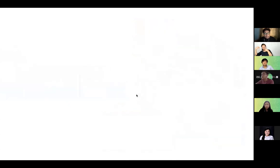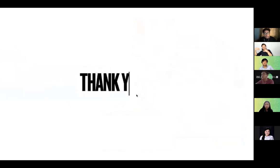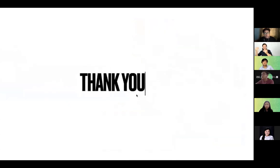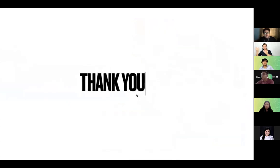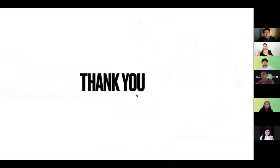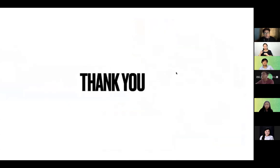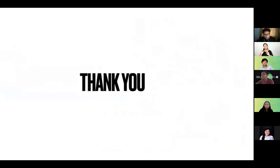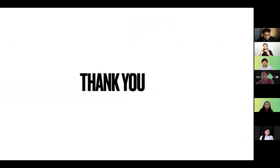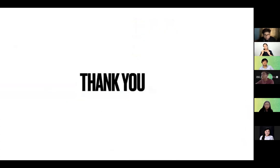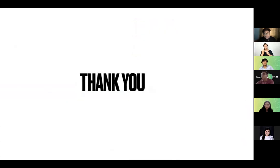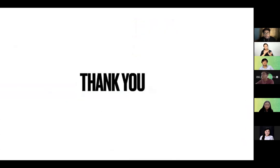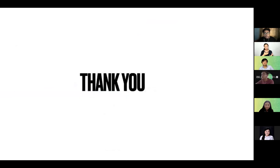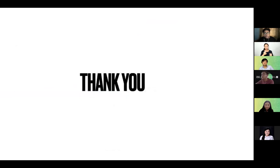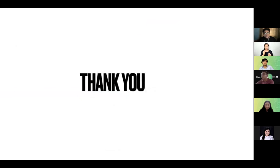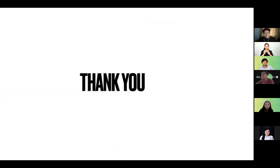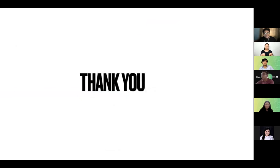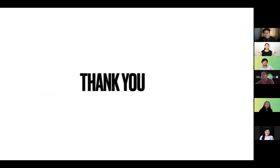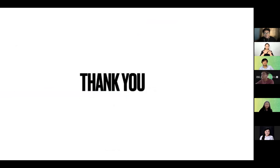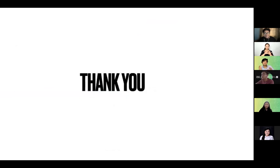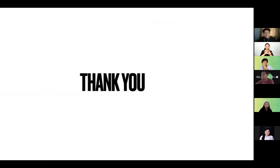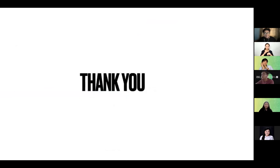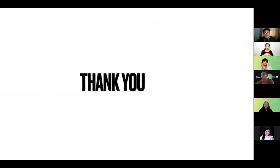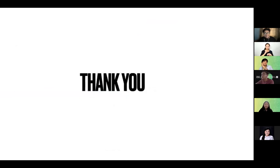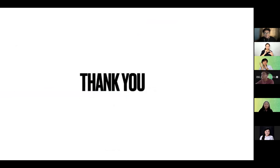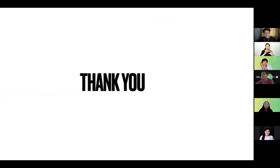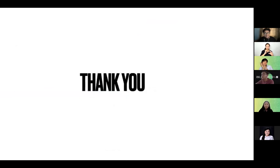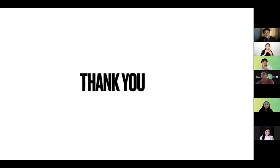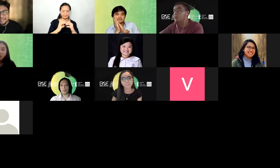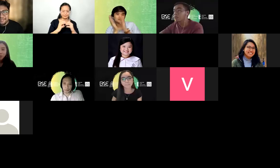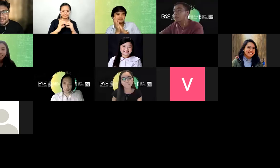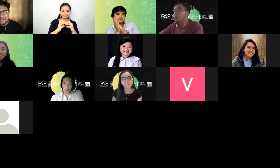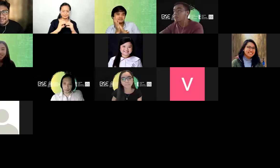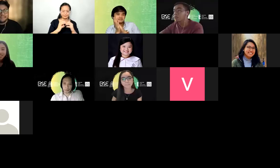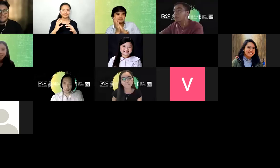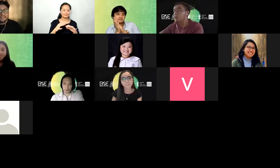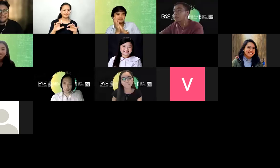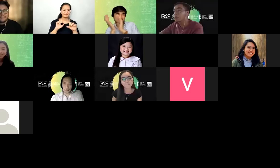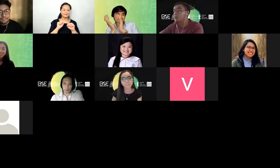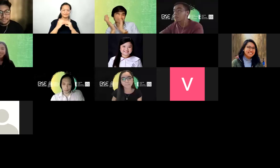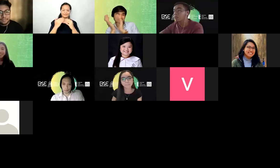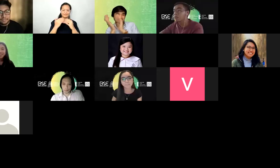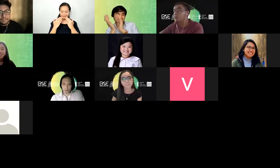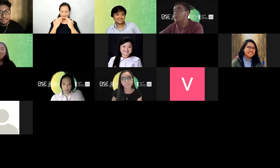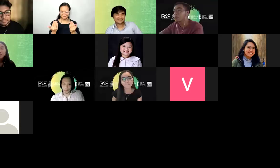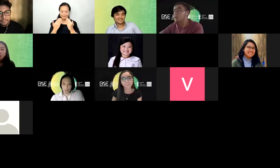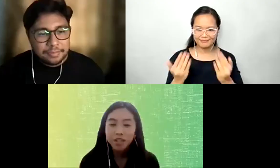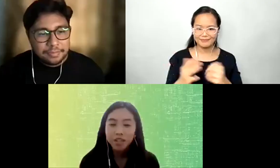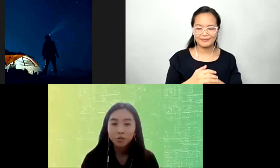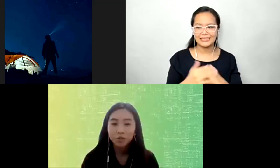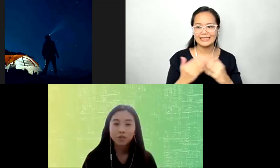my presentation. Maraming salamat po. Thank you po, Sir TQ. And thank you so